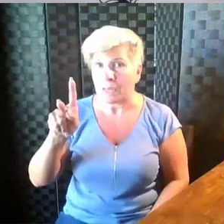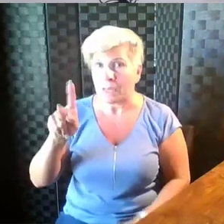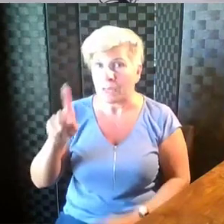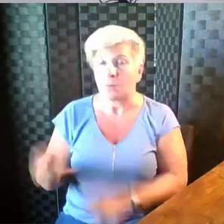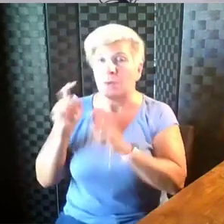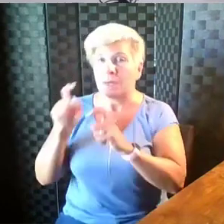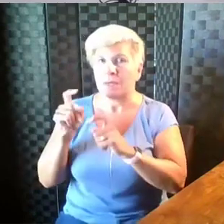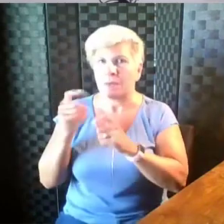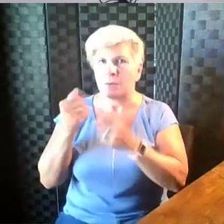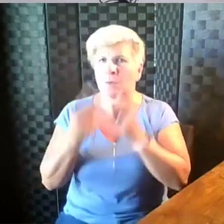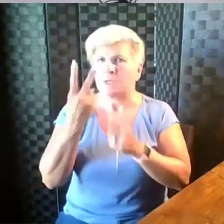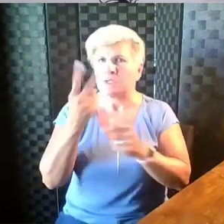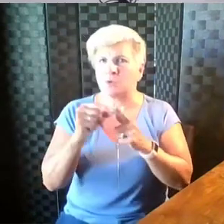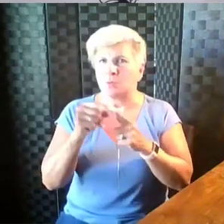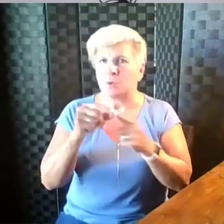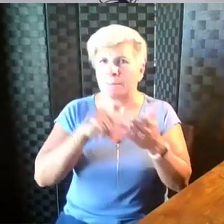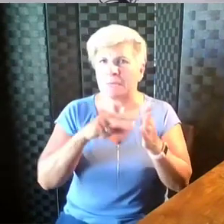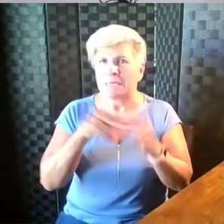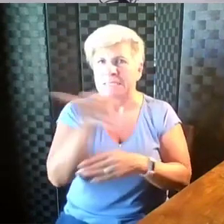Ready to shout them out?